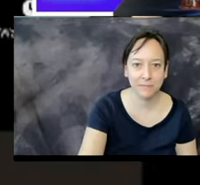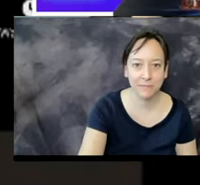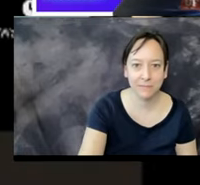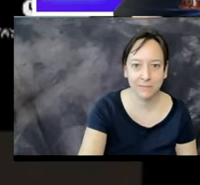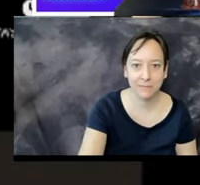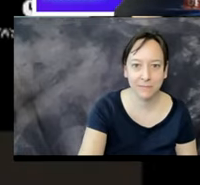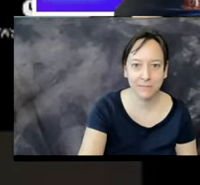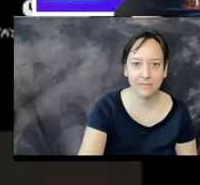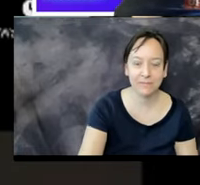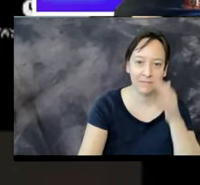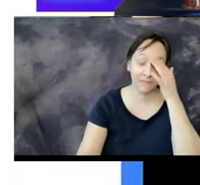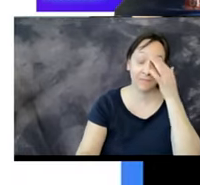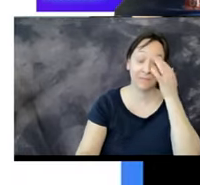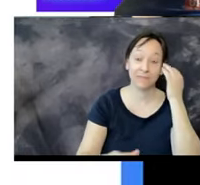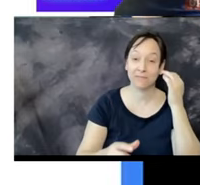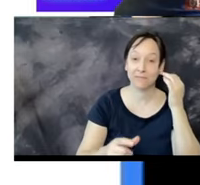When we invite people to.